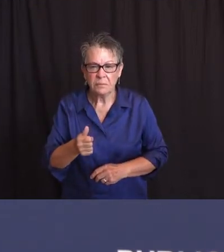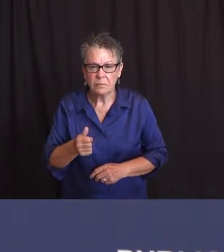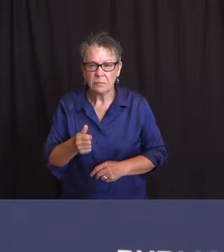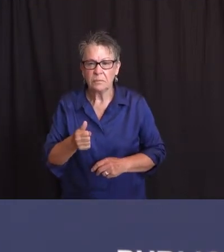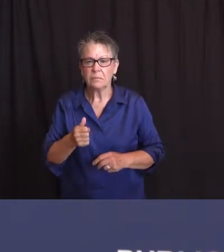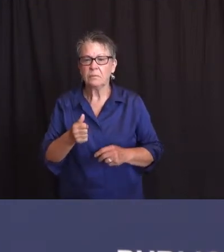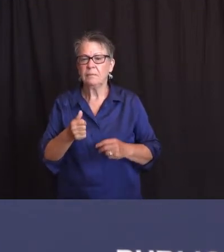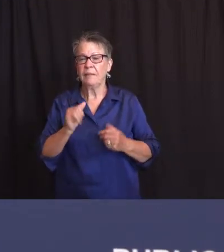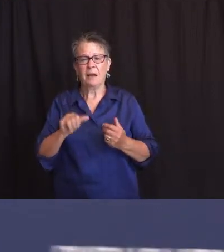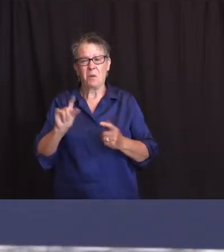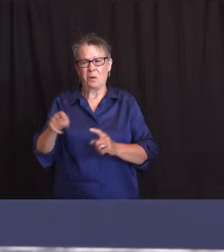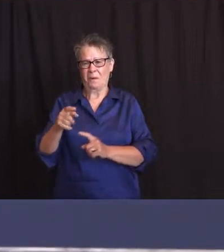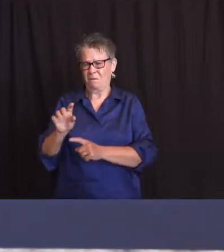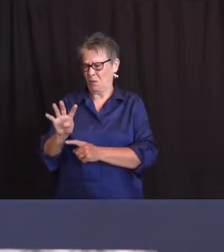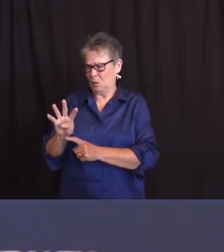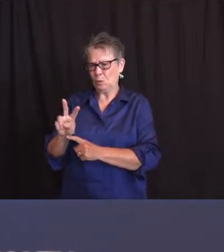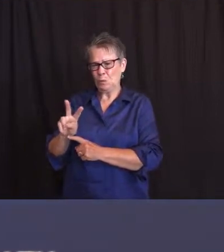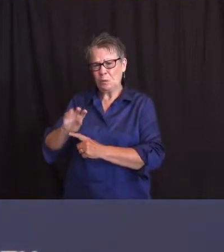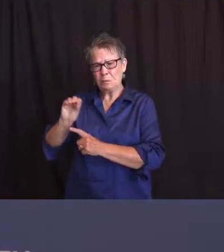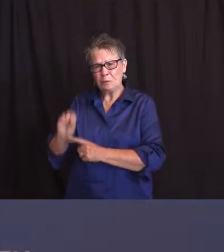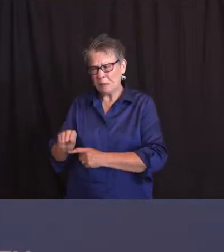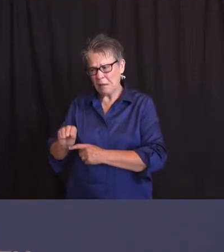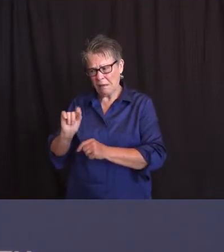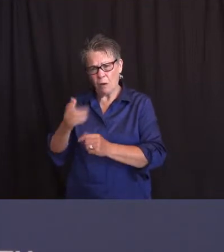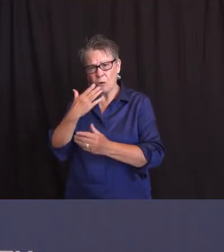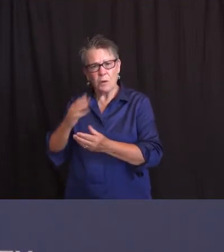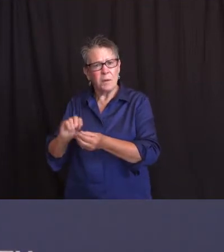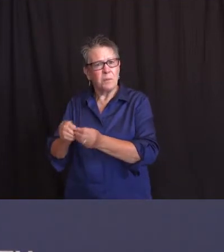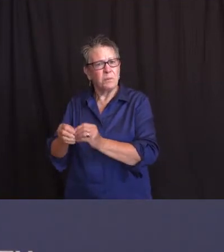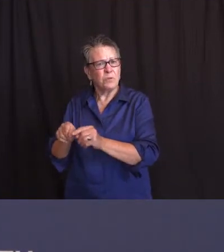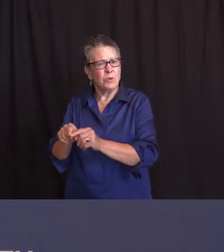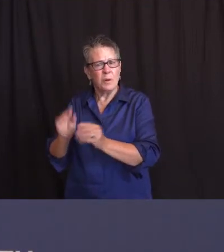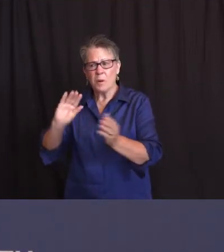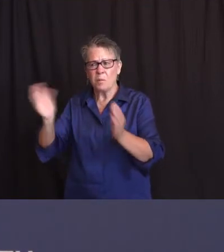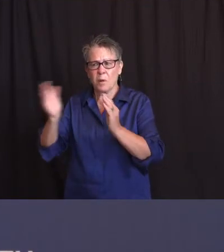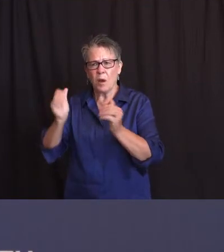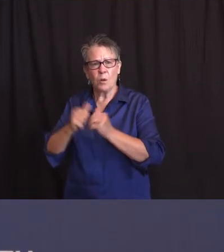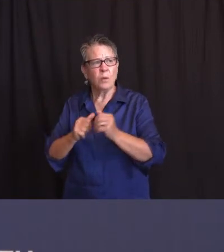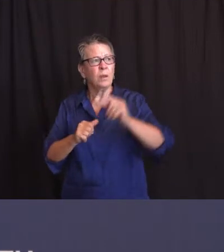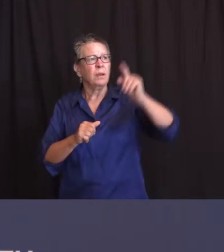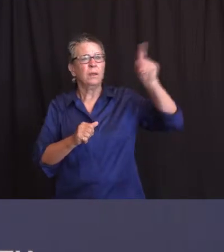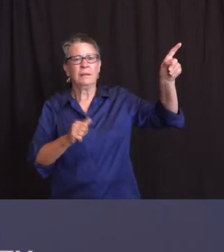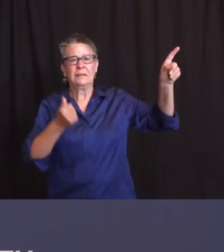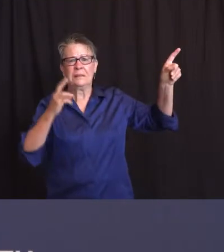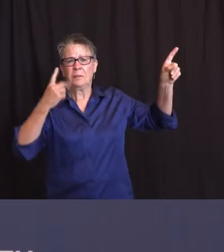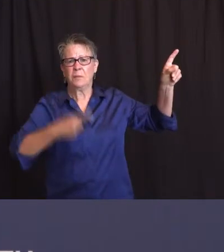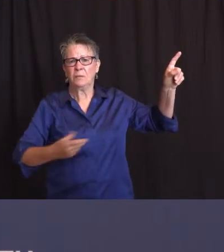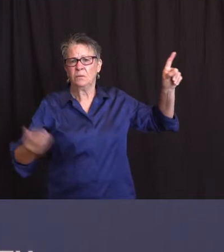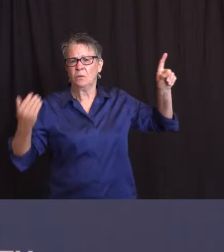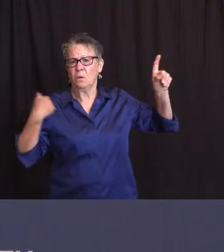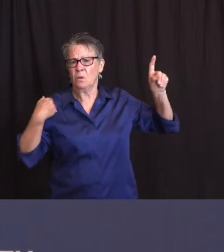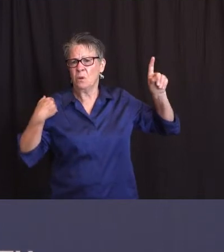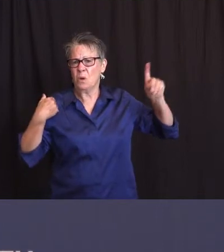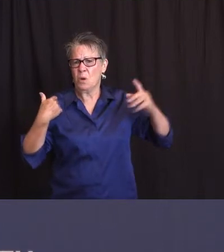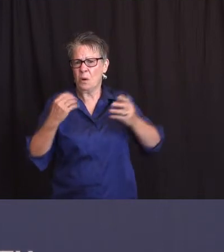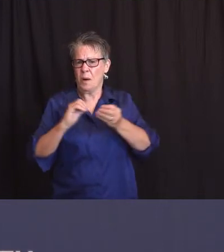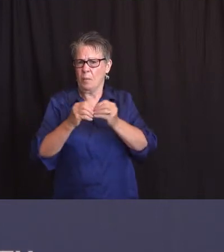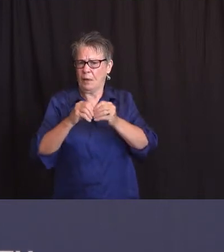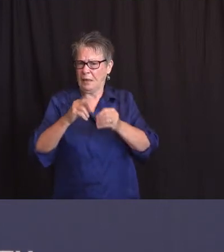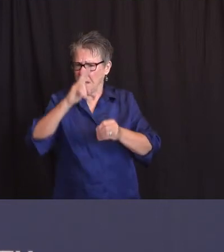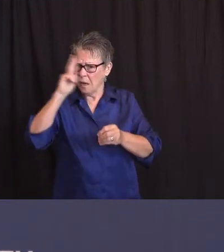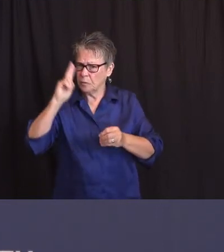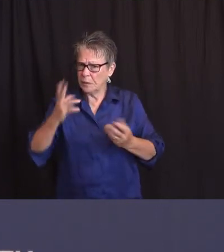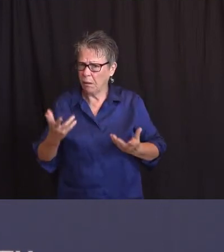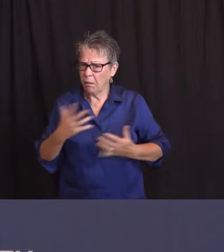number. Good questions. I think on the red lines, Alex, it's a collection of data points. It isn't one.